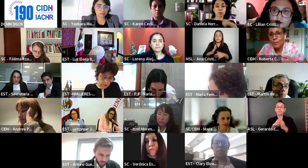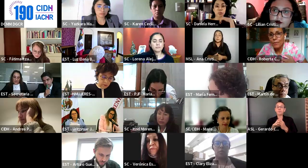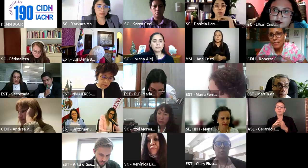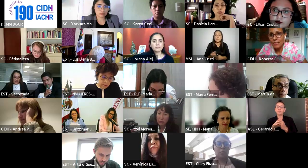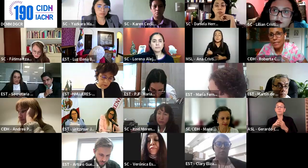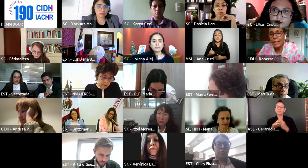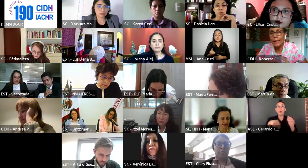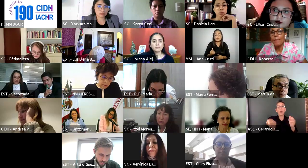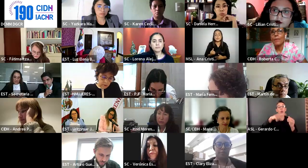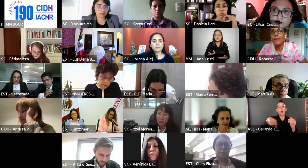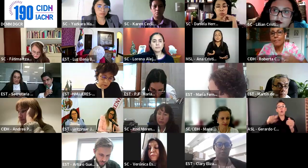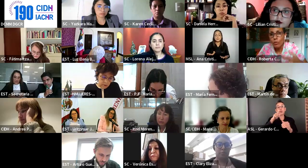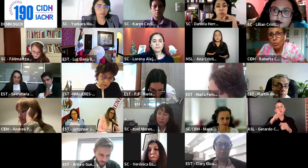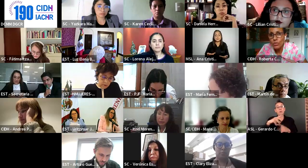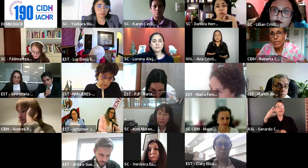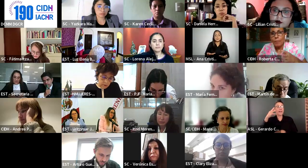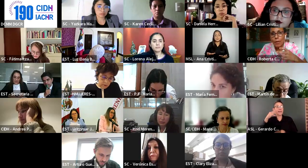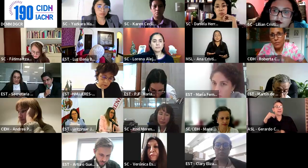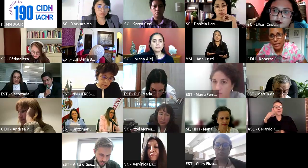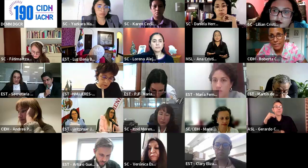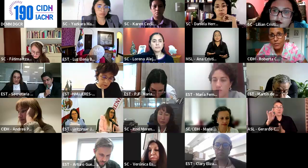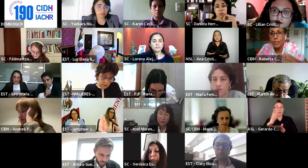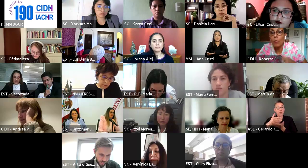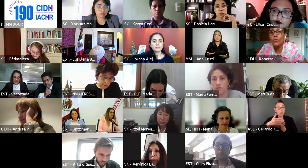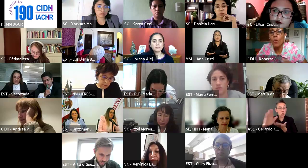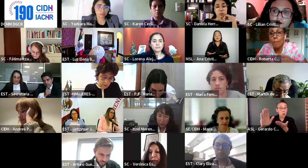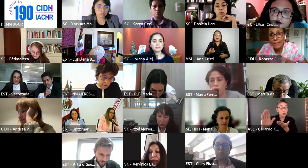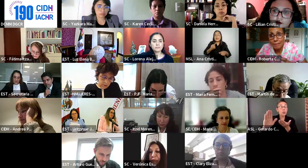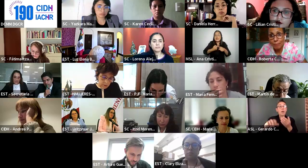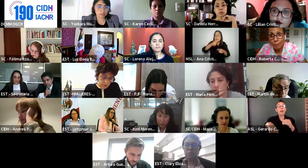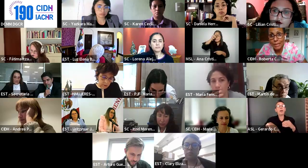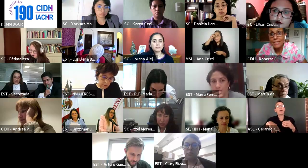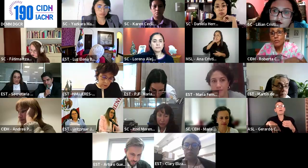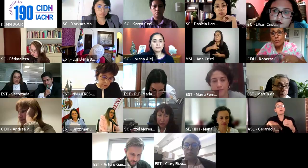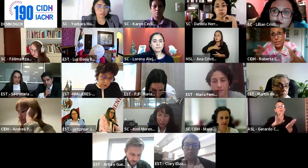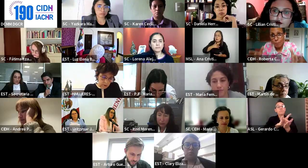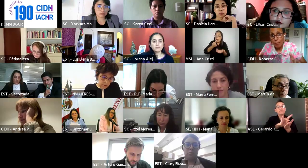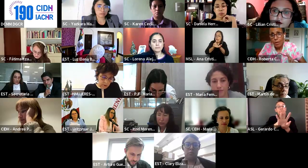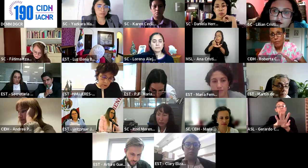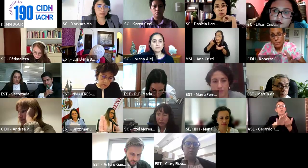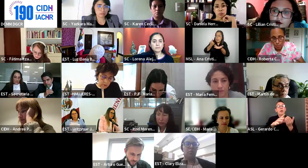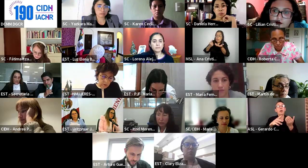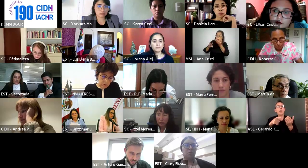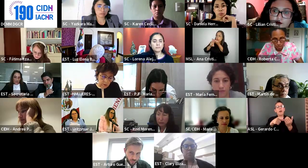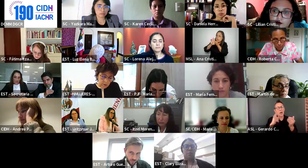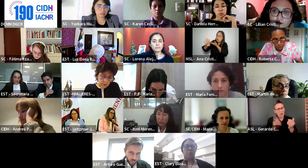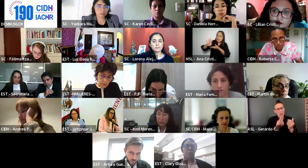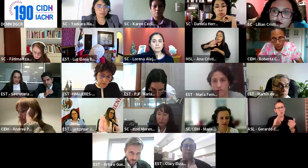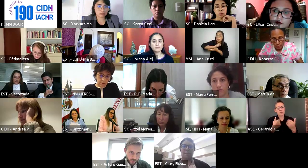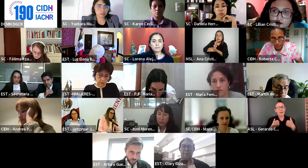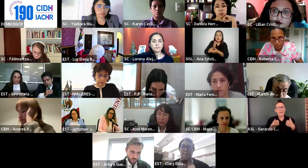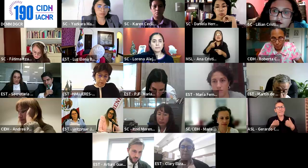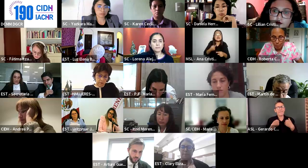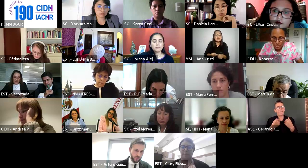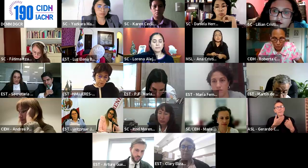those who experience the exclusion and the marginalization are the ones who are best placed to shape responsive policy.